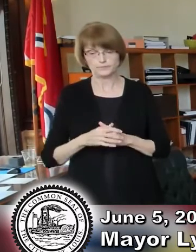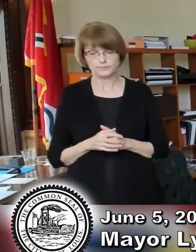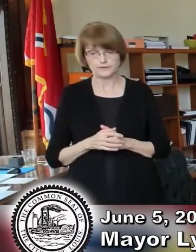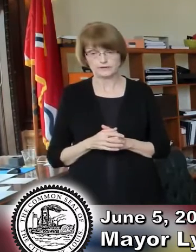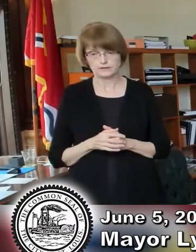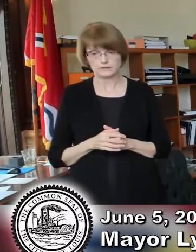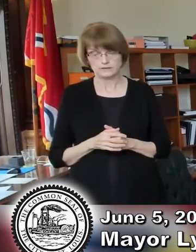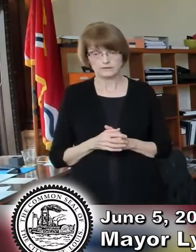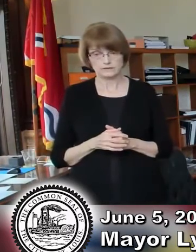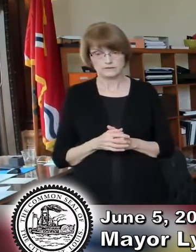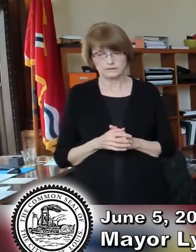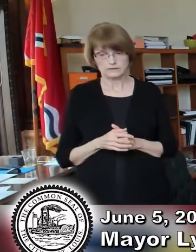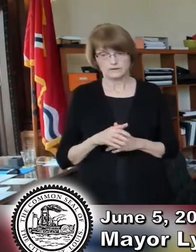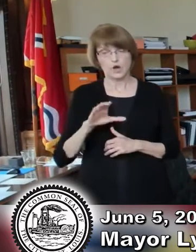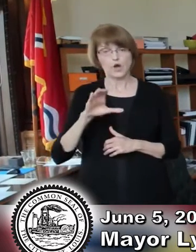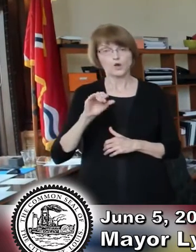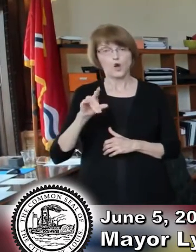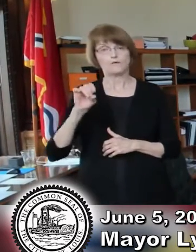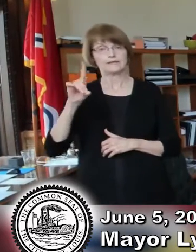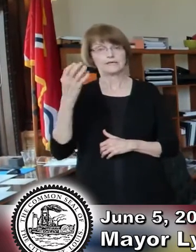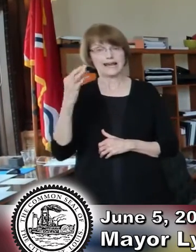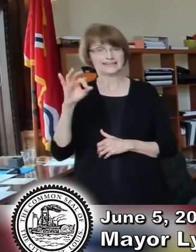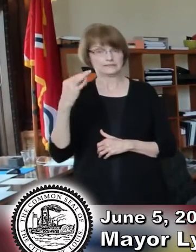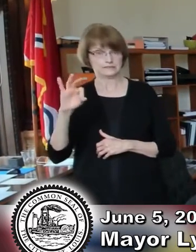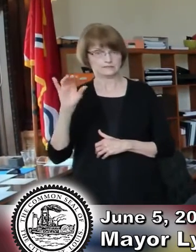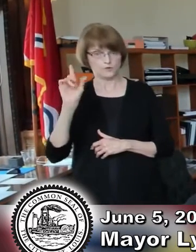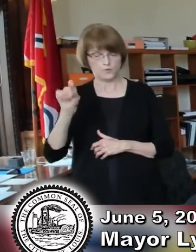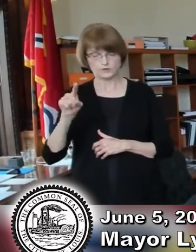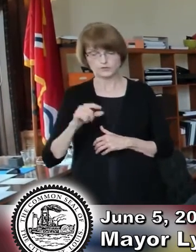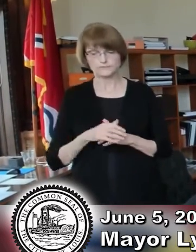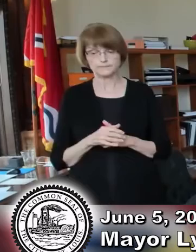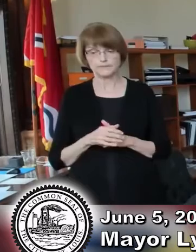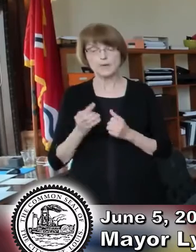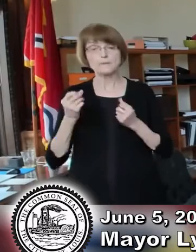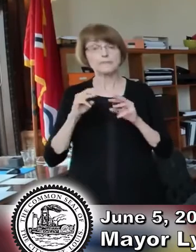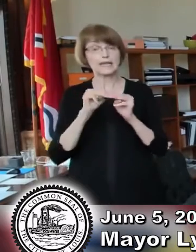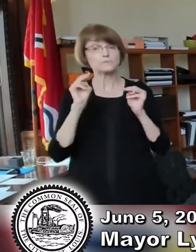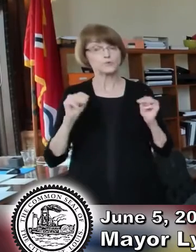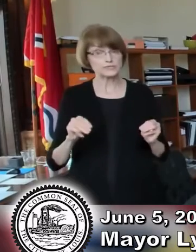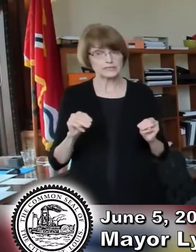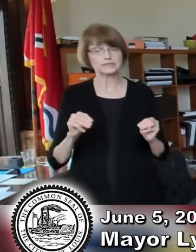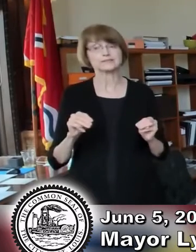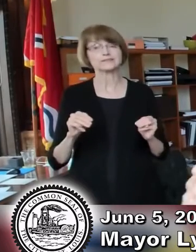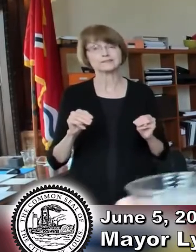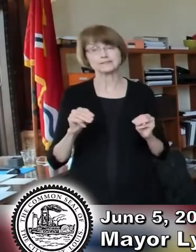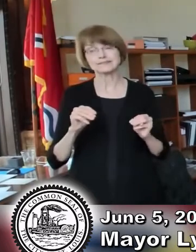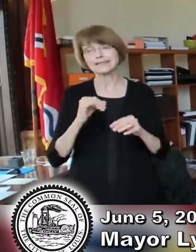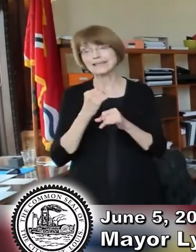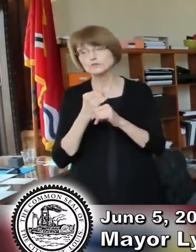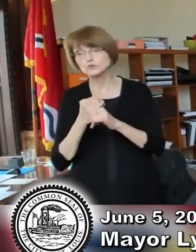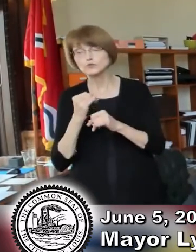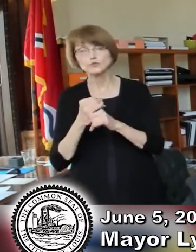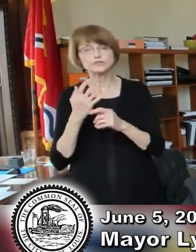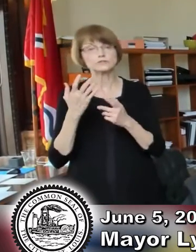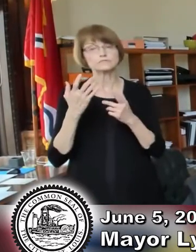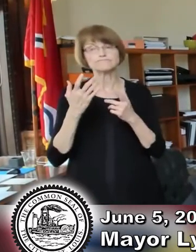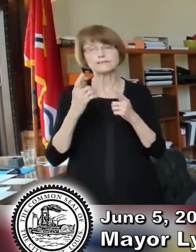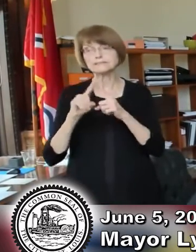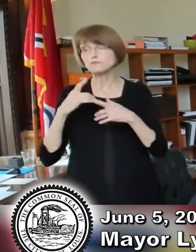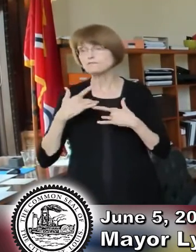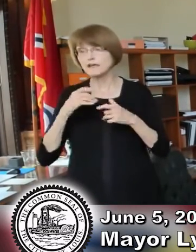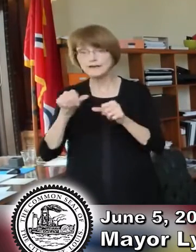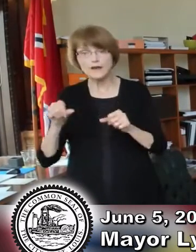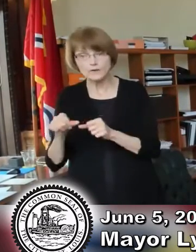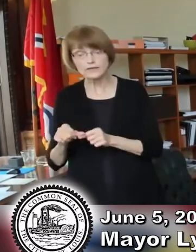A COVID-19 related question. Many museums, institutions, and attractions are beginning to